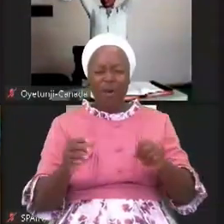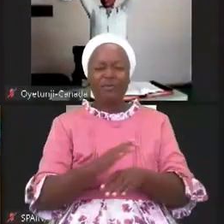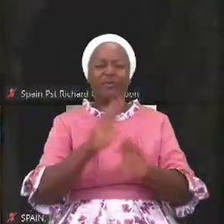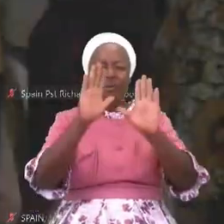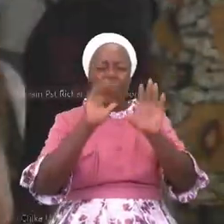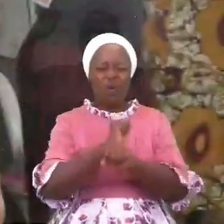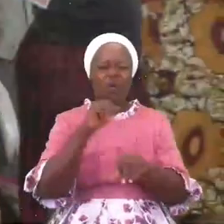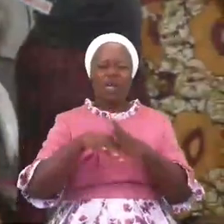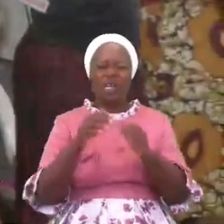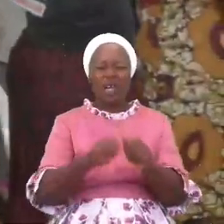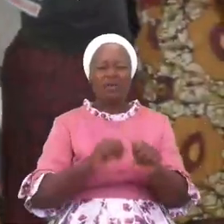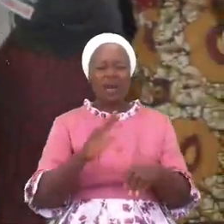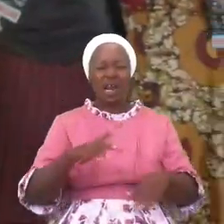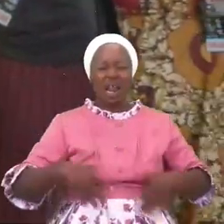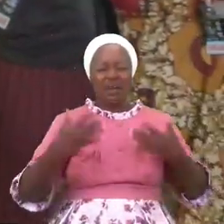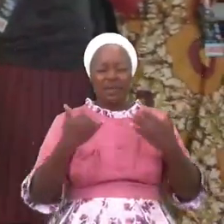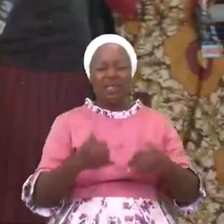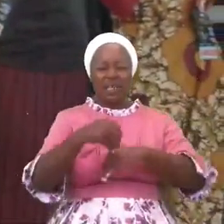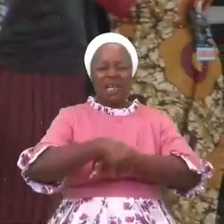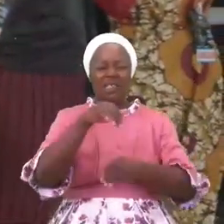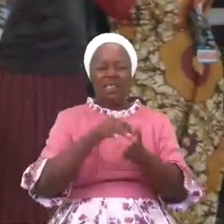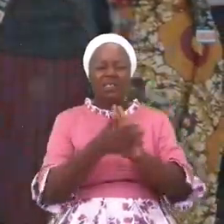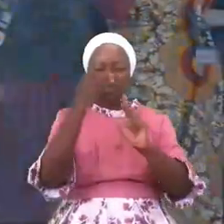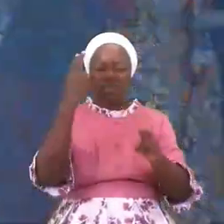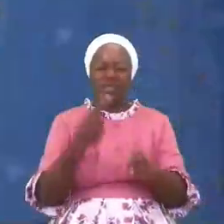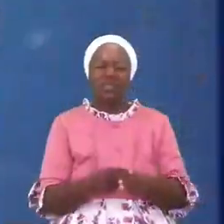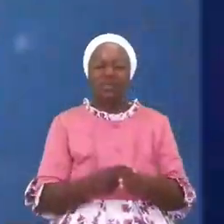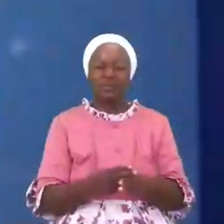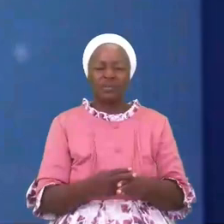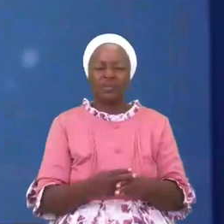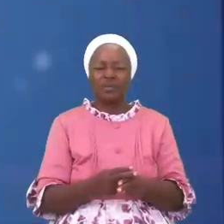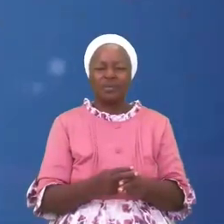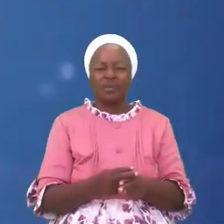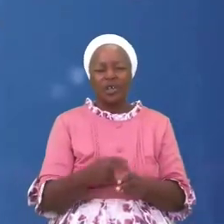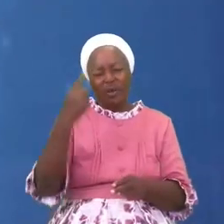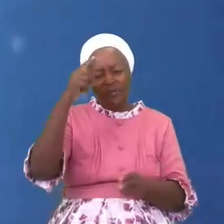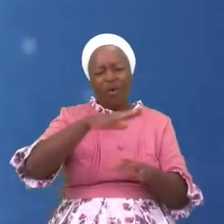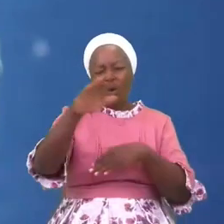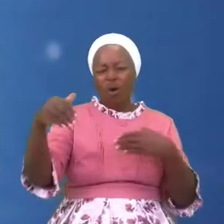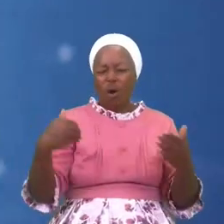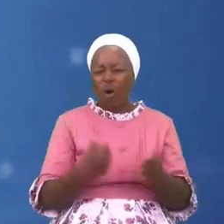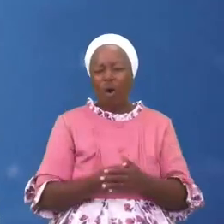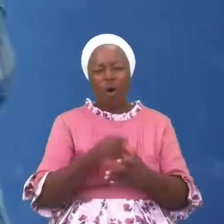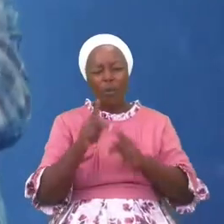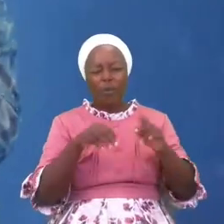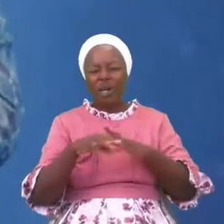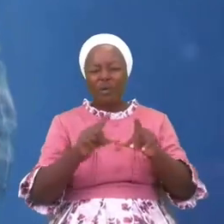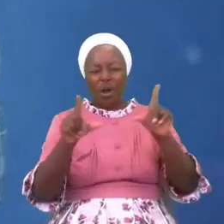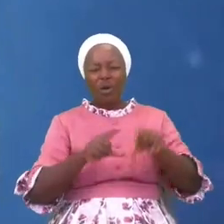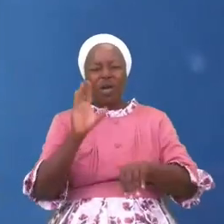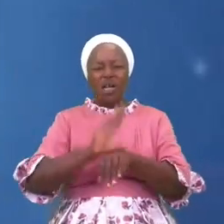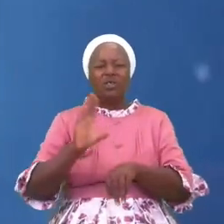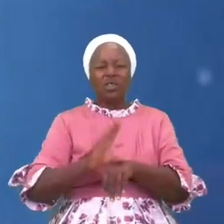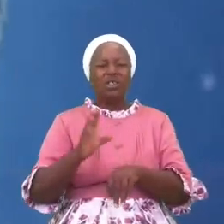Jesus' name. For all people in our local churches all over this country, all over